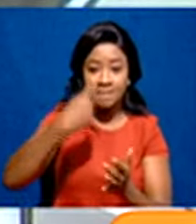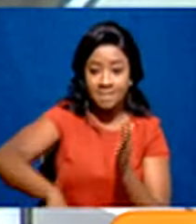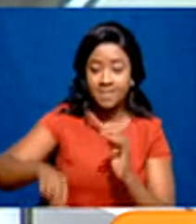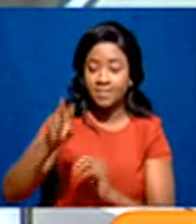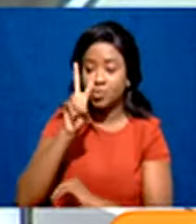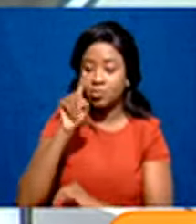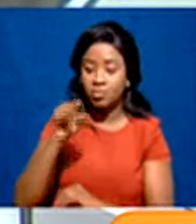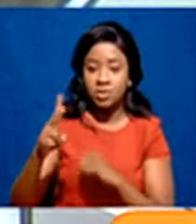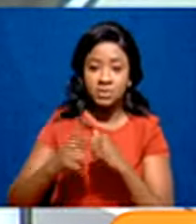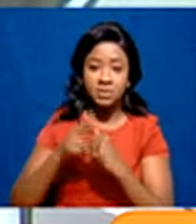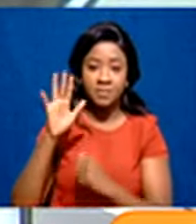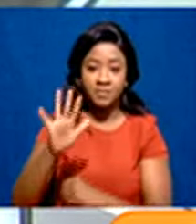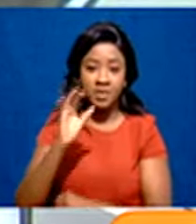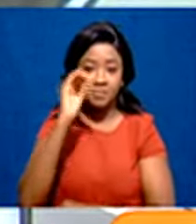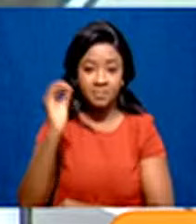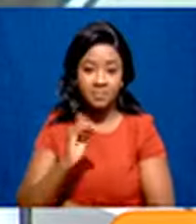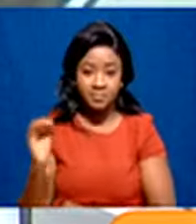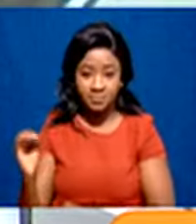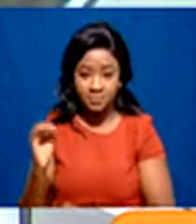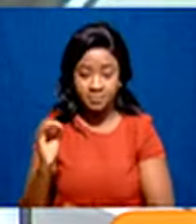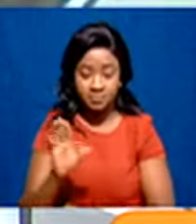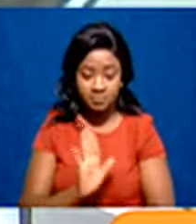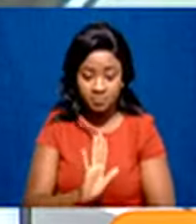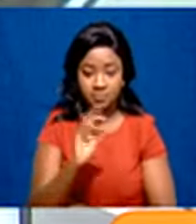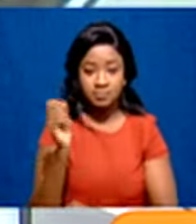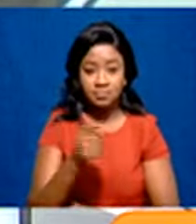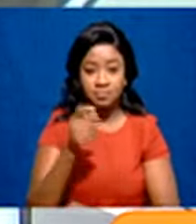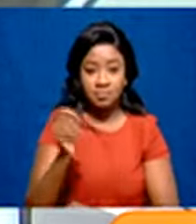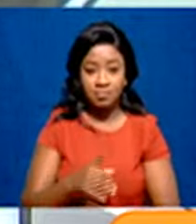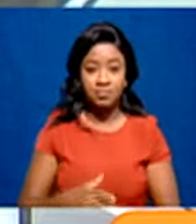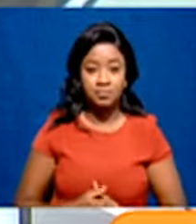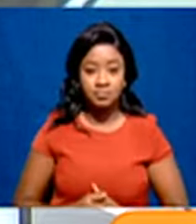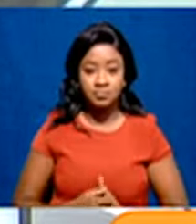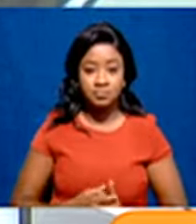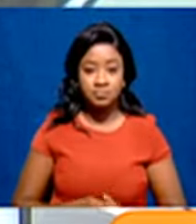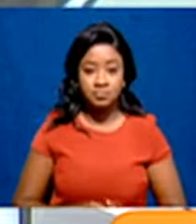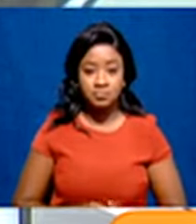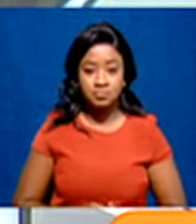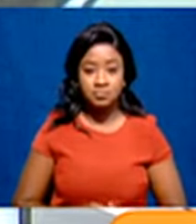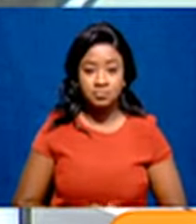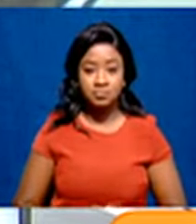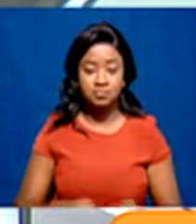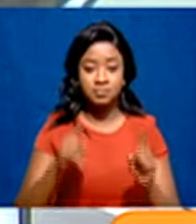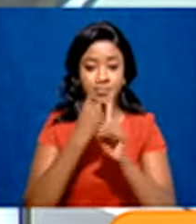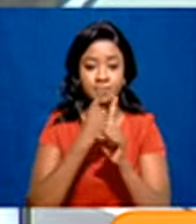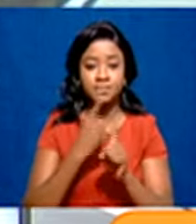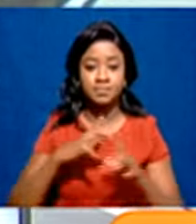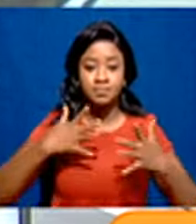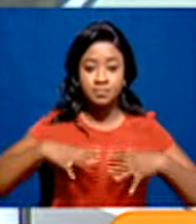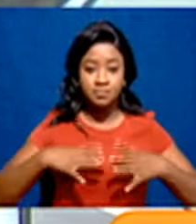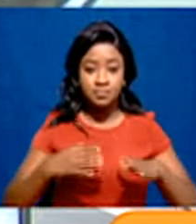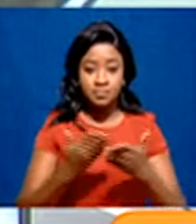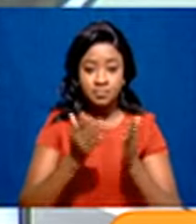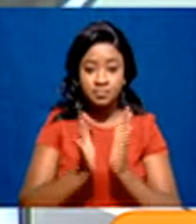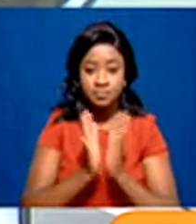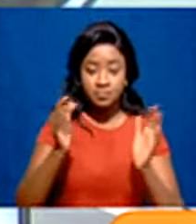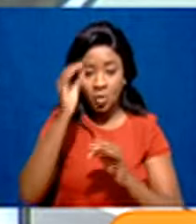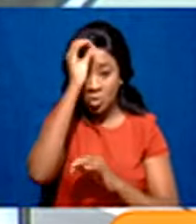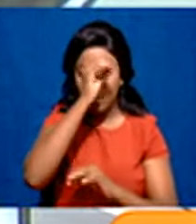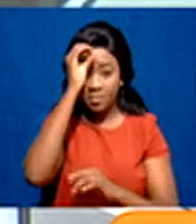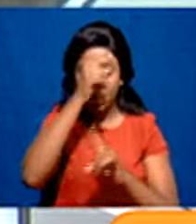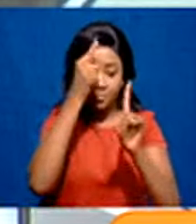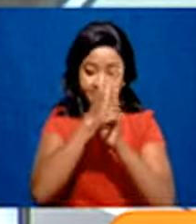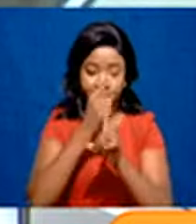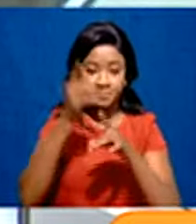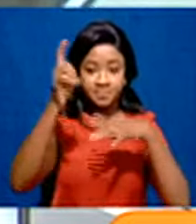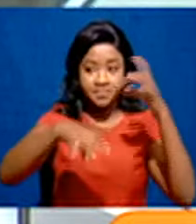monthly statutory deduction of 2.75% of the gross salary. Stakeholders and the public had a chance to give their final